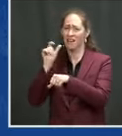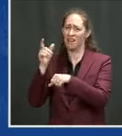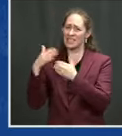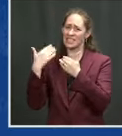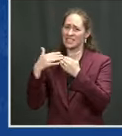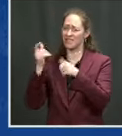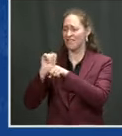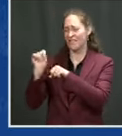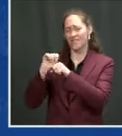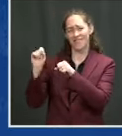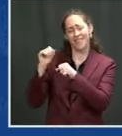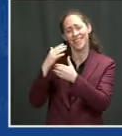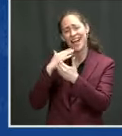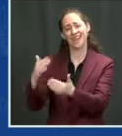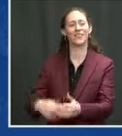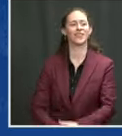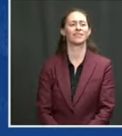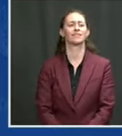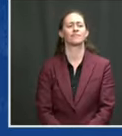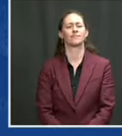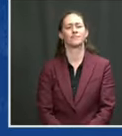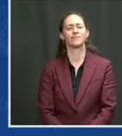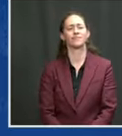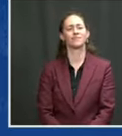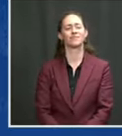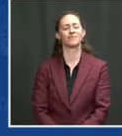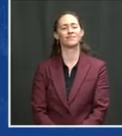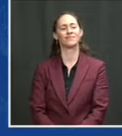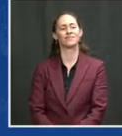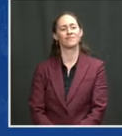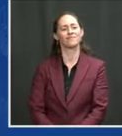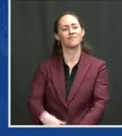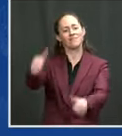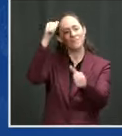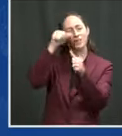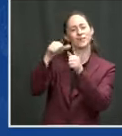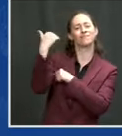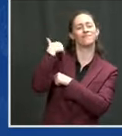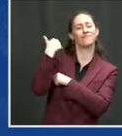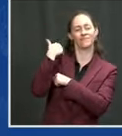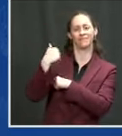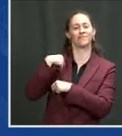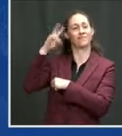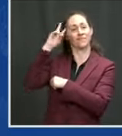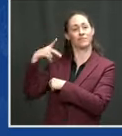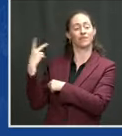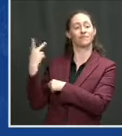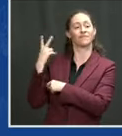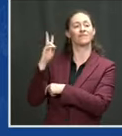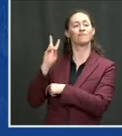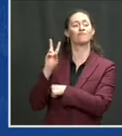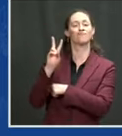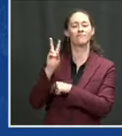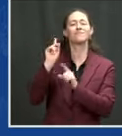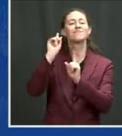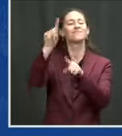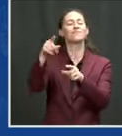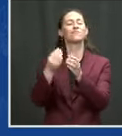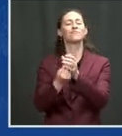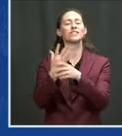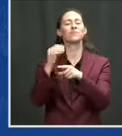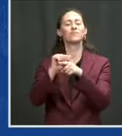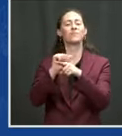I remember I met with the, when I was vice president, they had me go down to spring training, and I, and